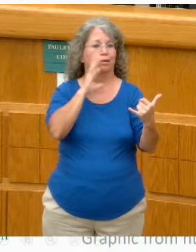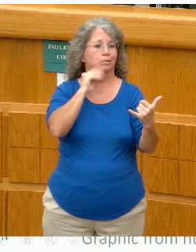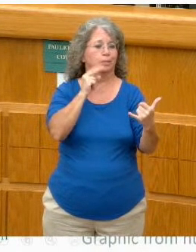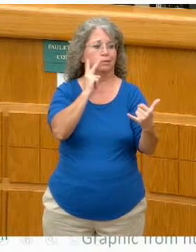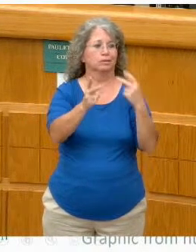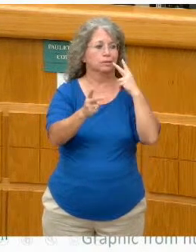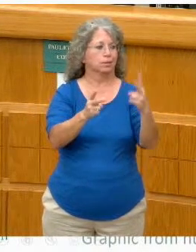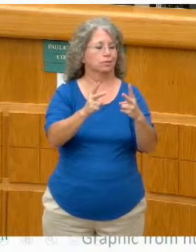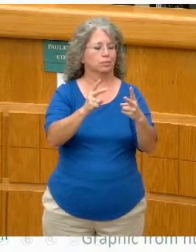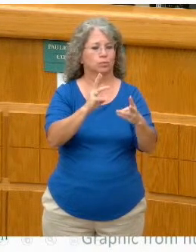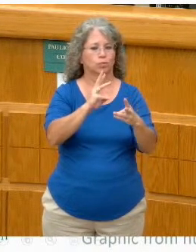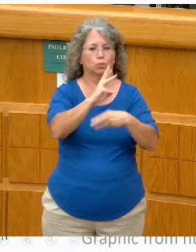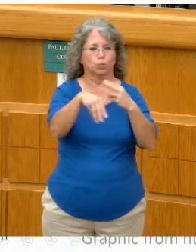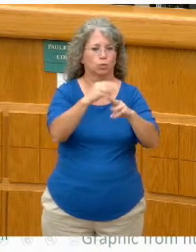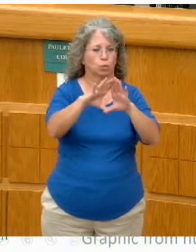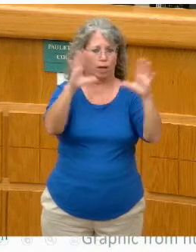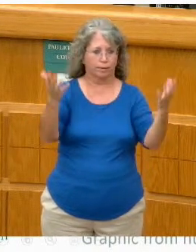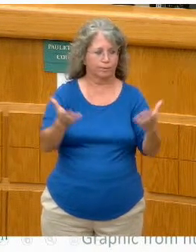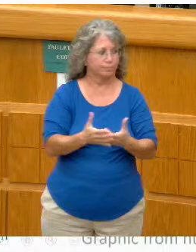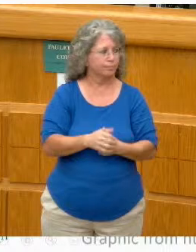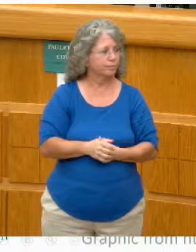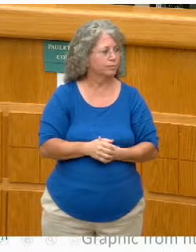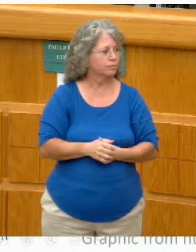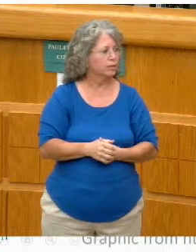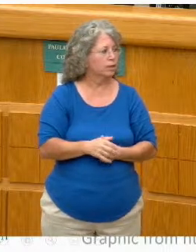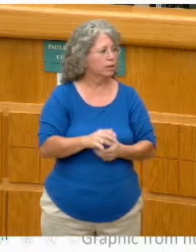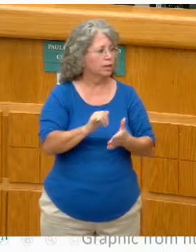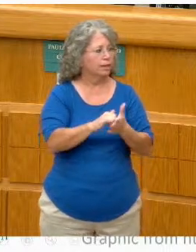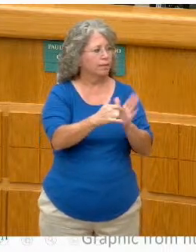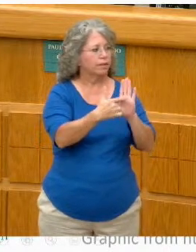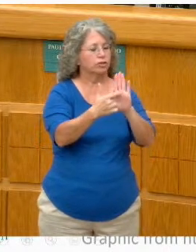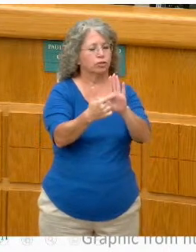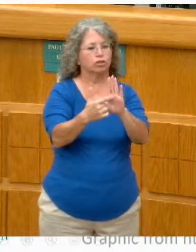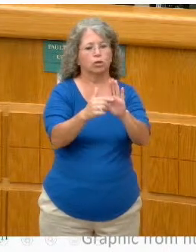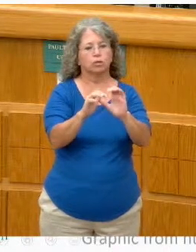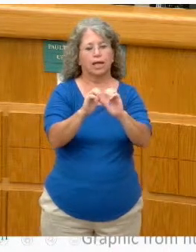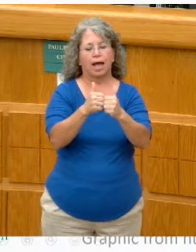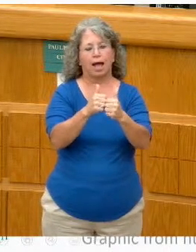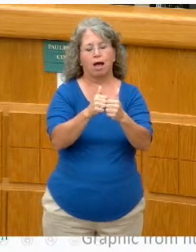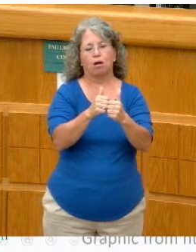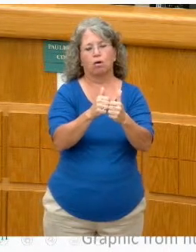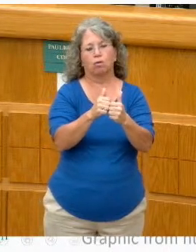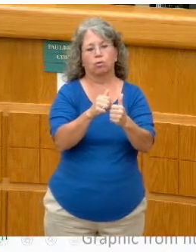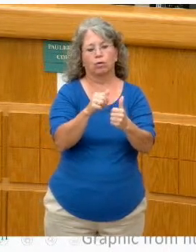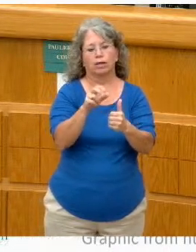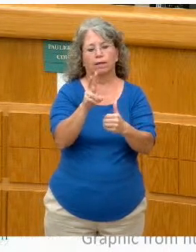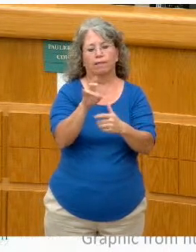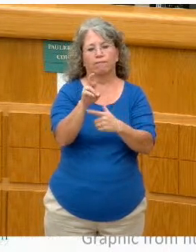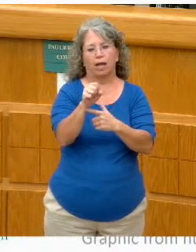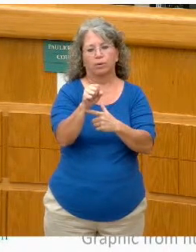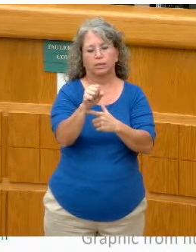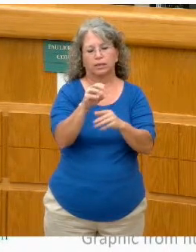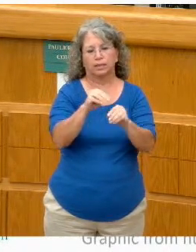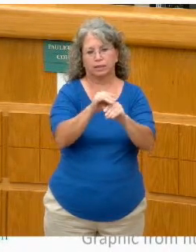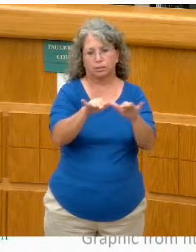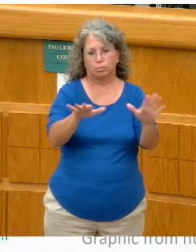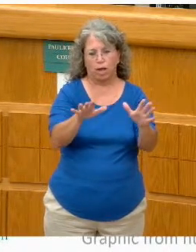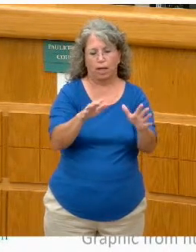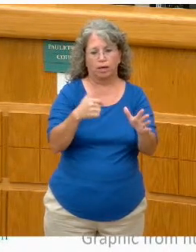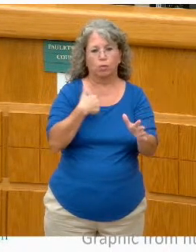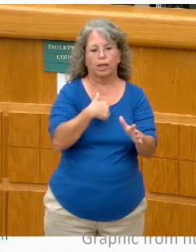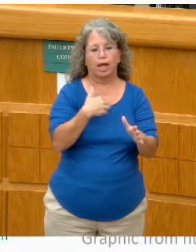the virus COVID-19 can spread. This is a transmission rate of 2,